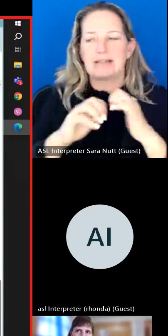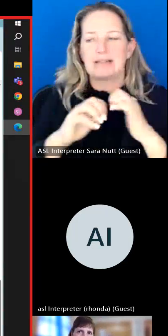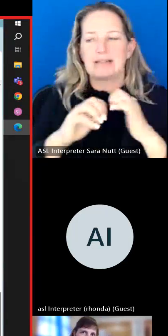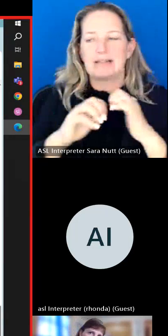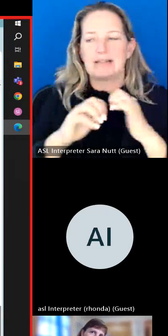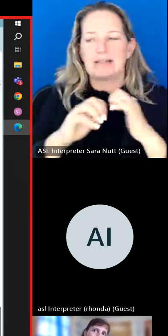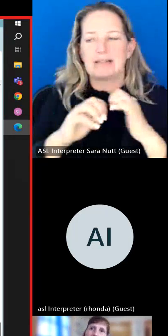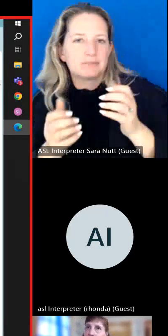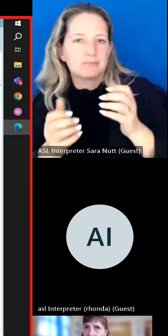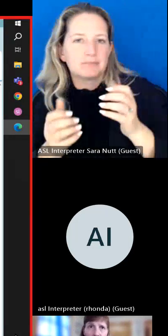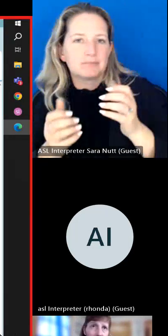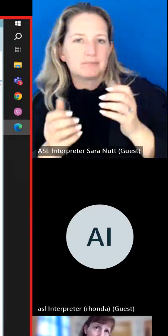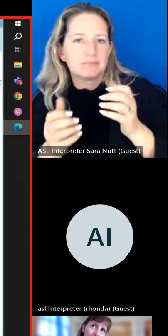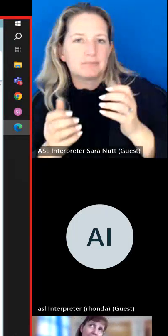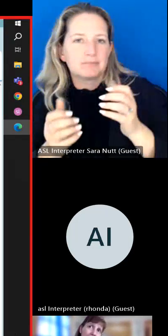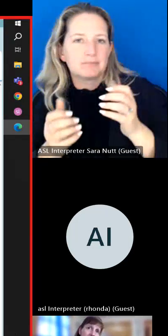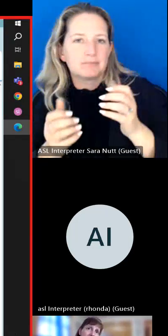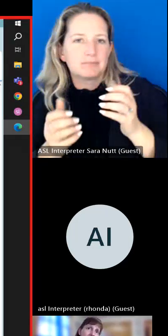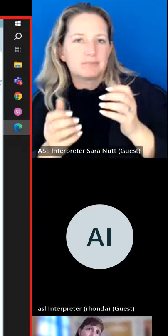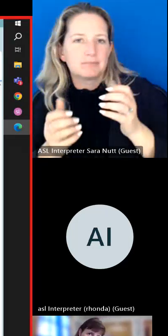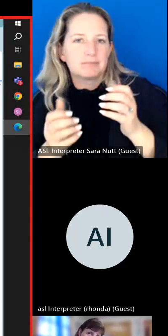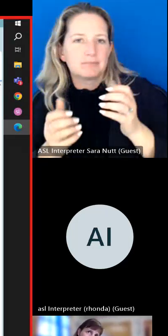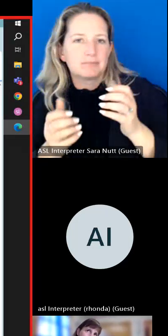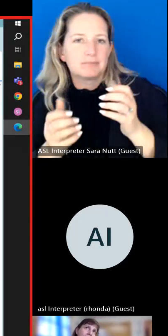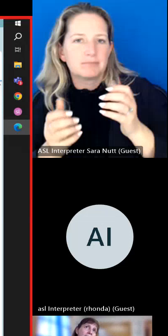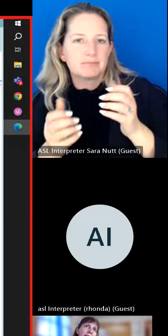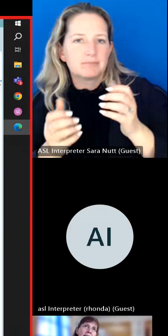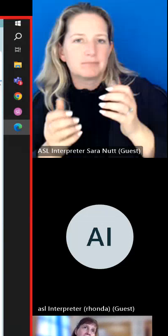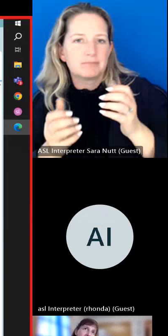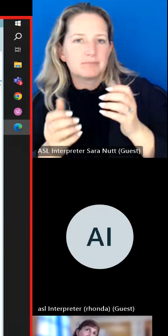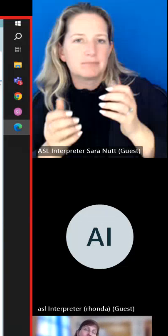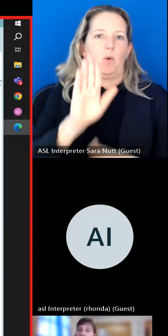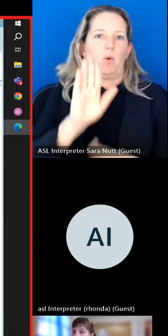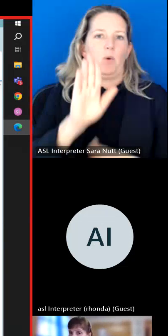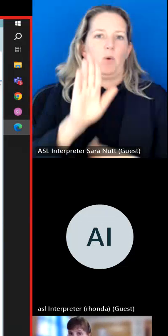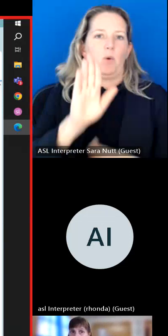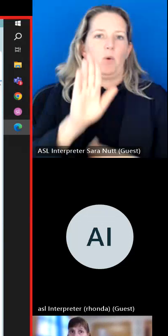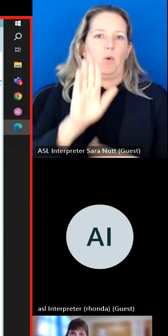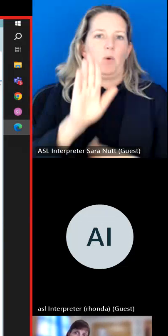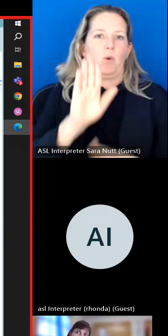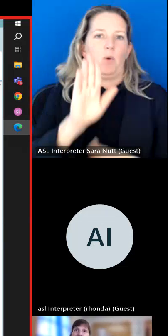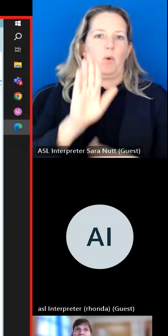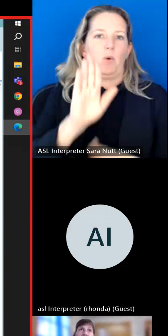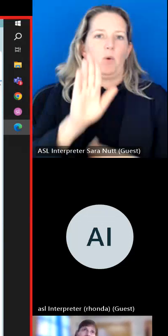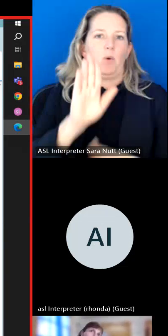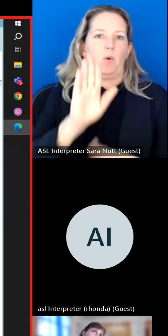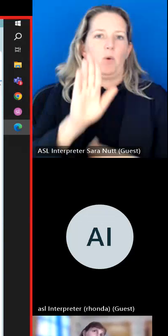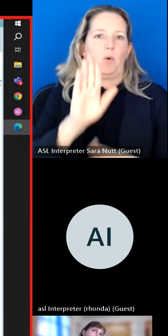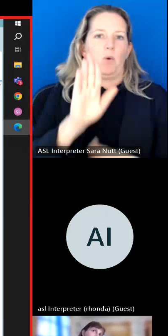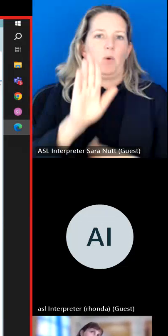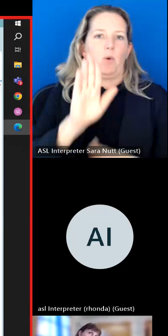communicate effectively, just at a glance. And that brings us to the end. You've done